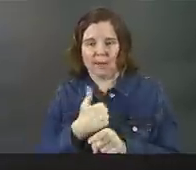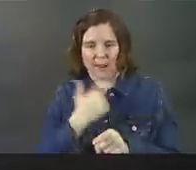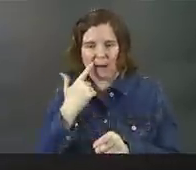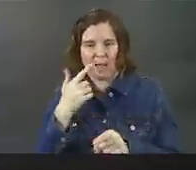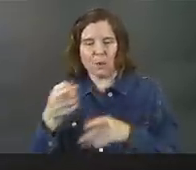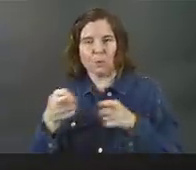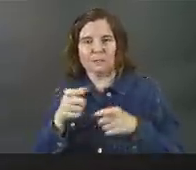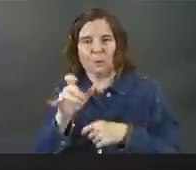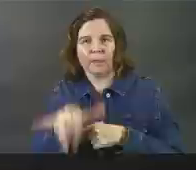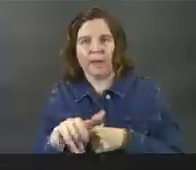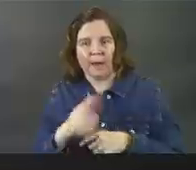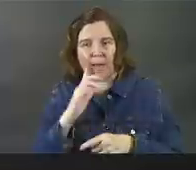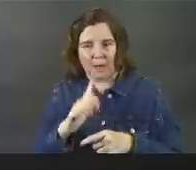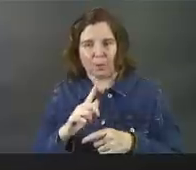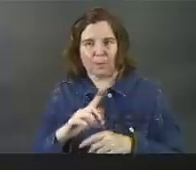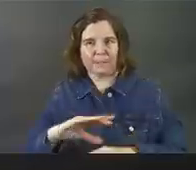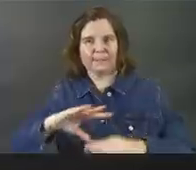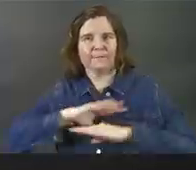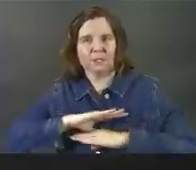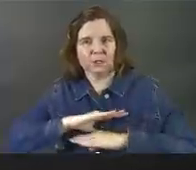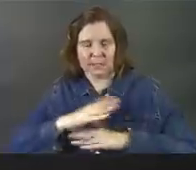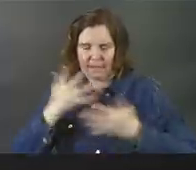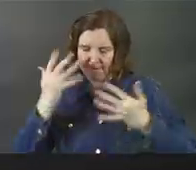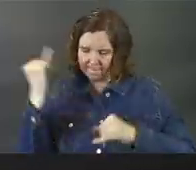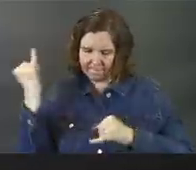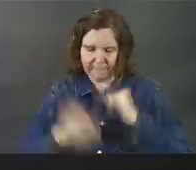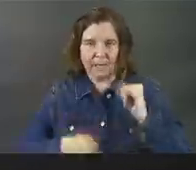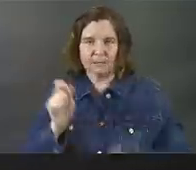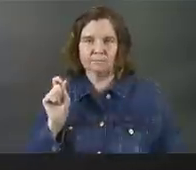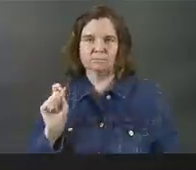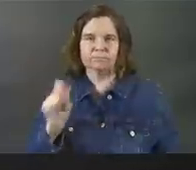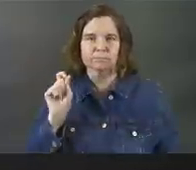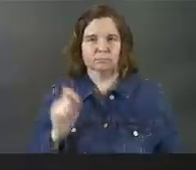going to deal with it, and it's going to be sufficient and final.